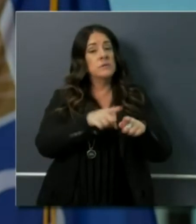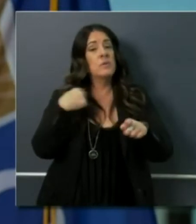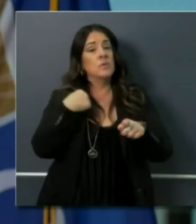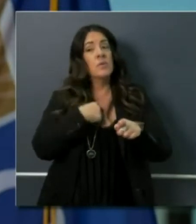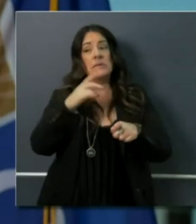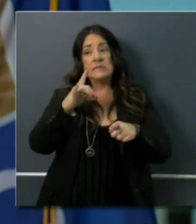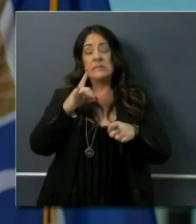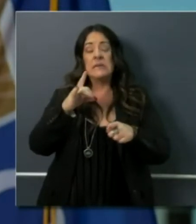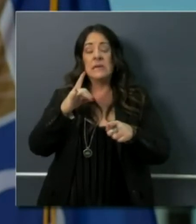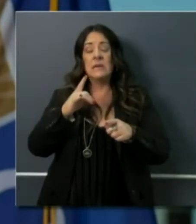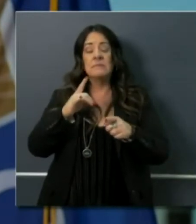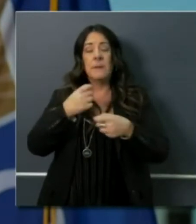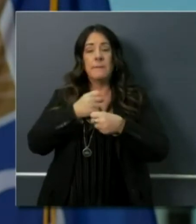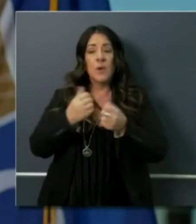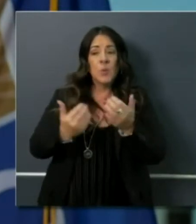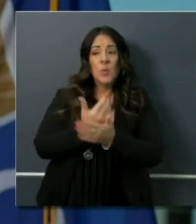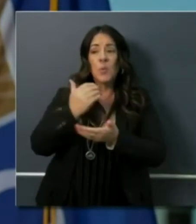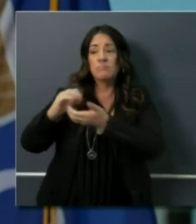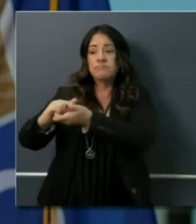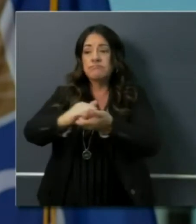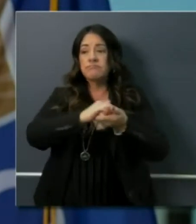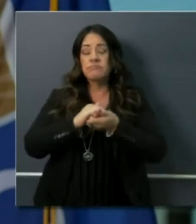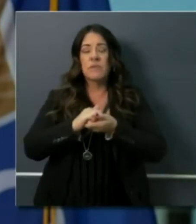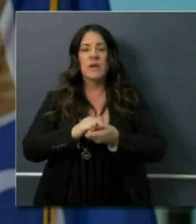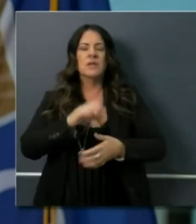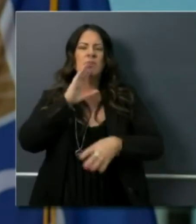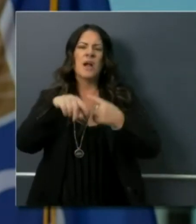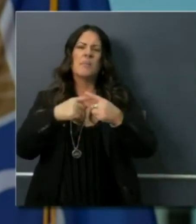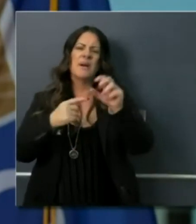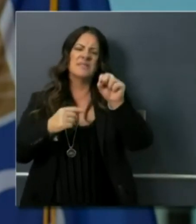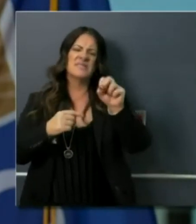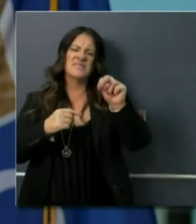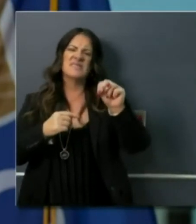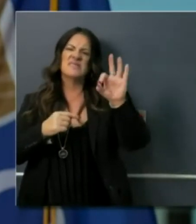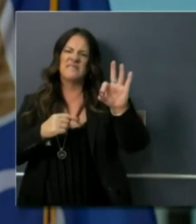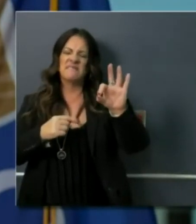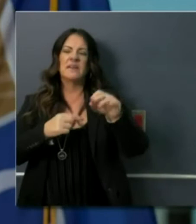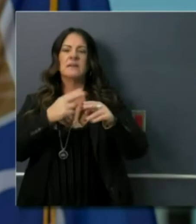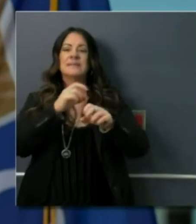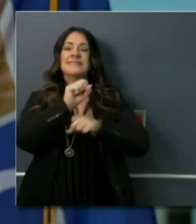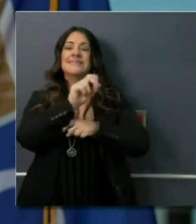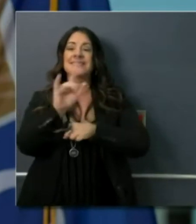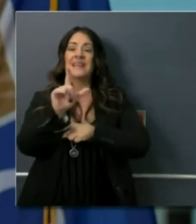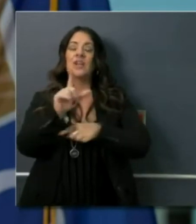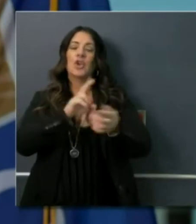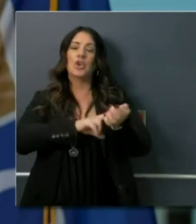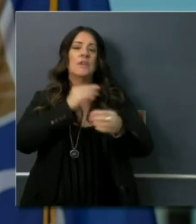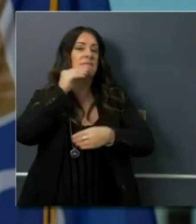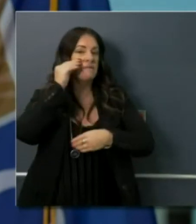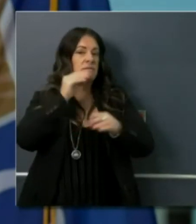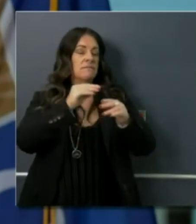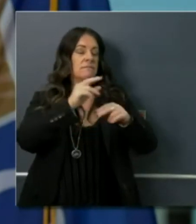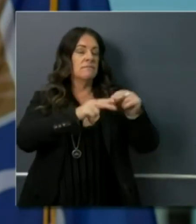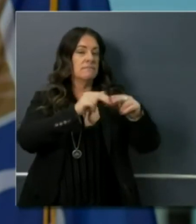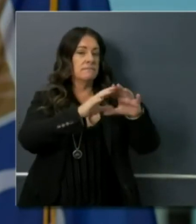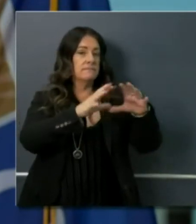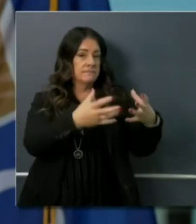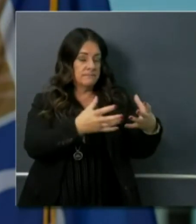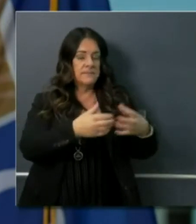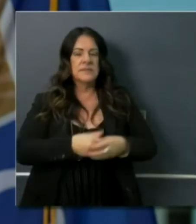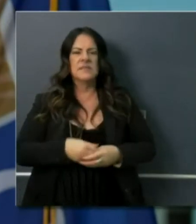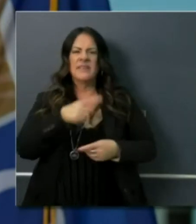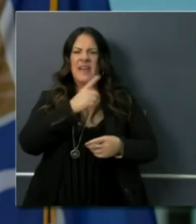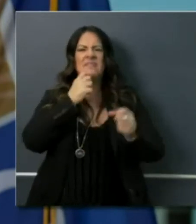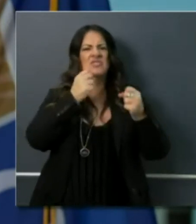hospitals, again, in the sniff area, in these nursing homes. These already have strong linkages